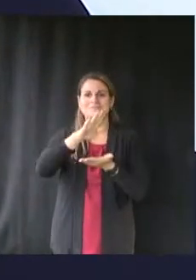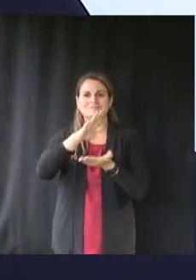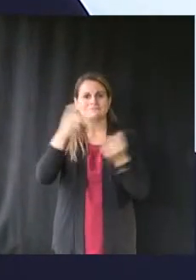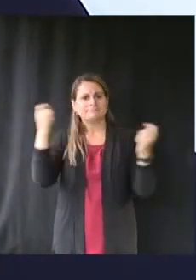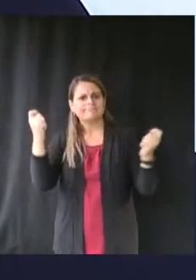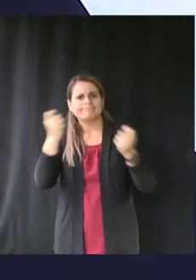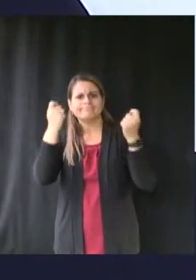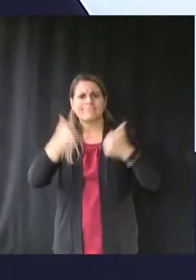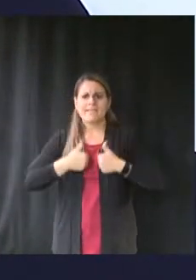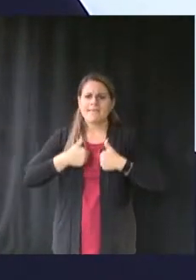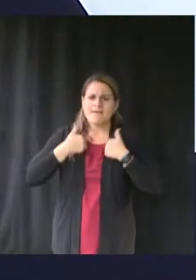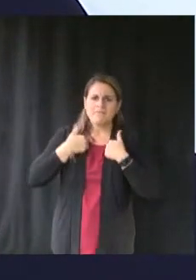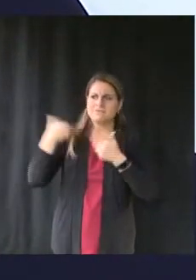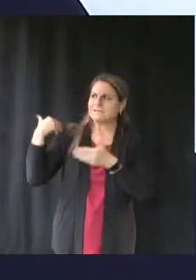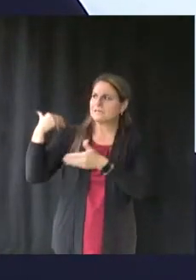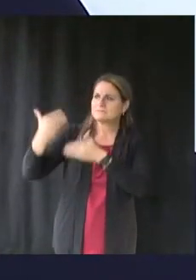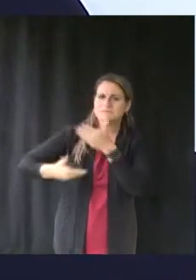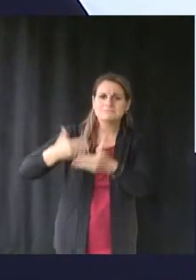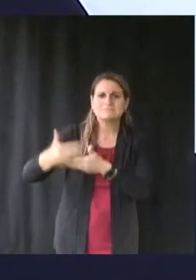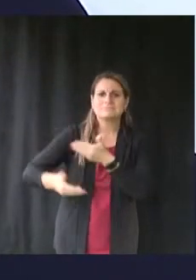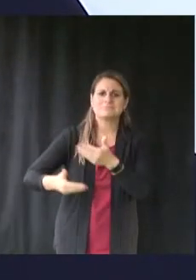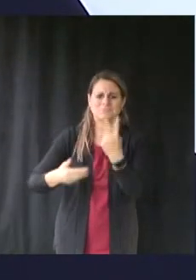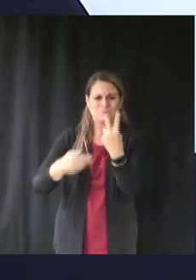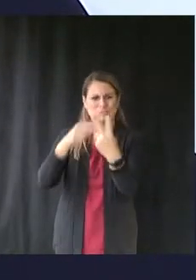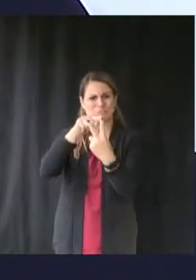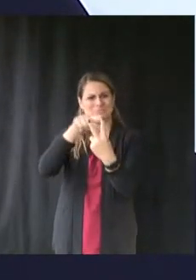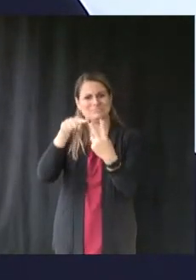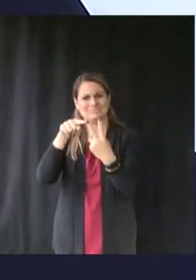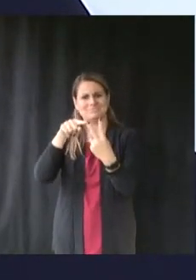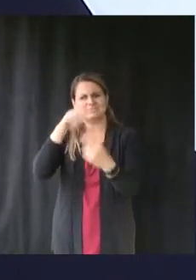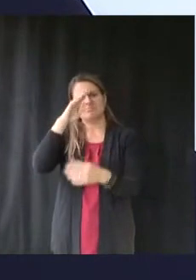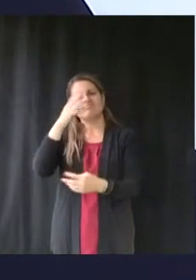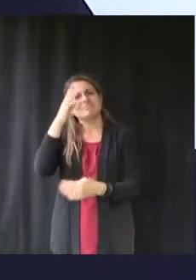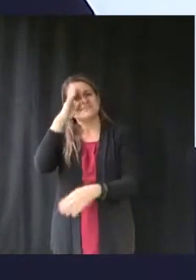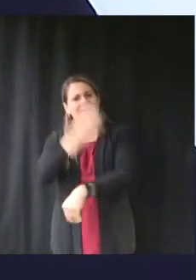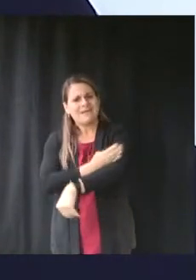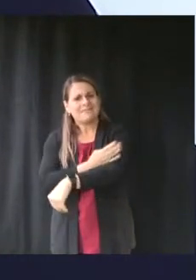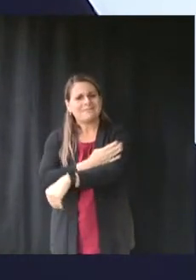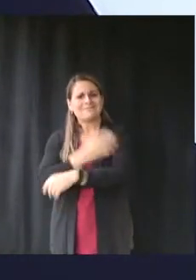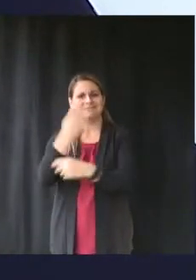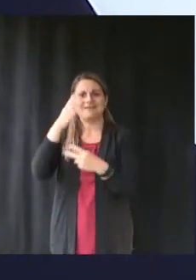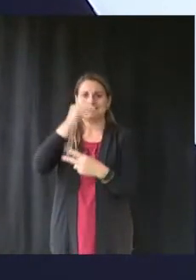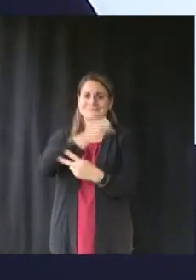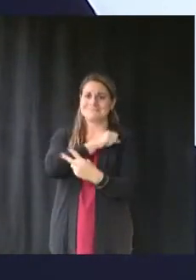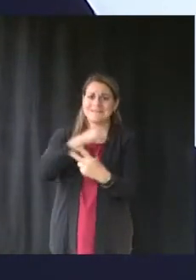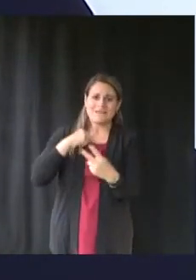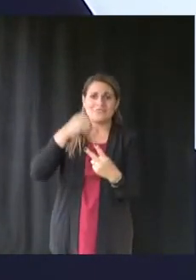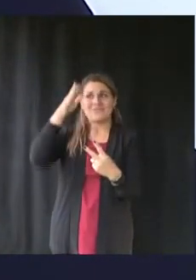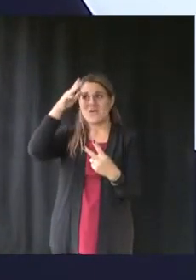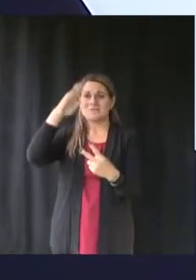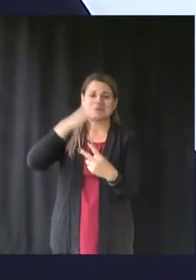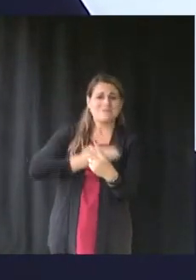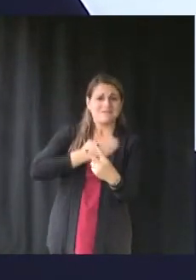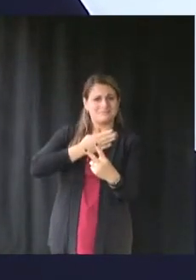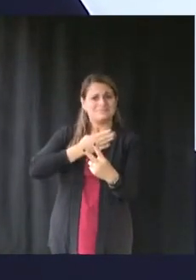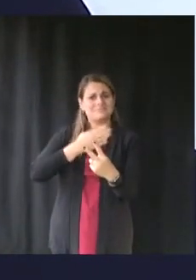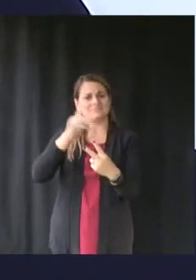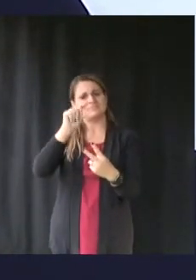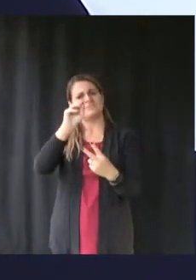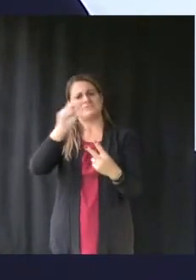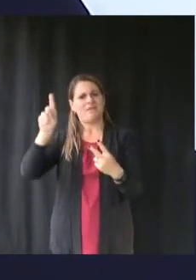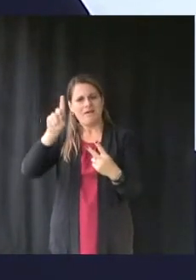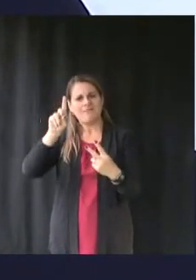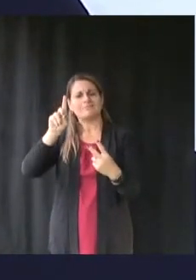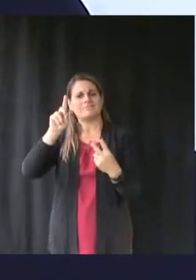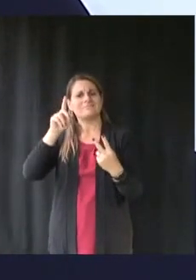but two proud sons of Connecticut, Senator Thomas Dodd and my good friend, and we truly